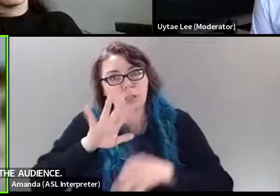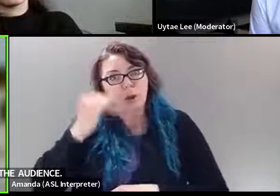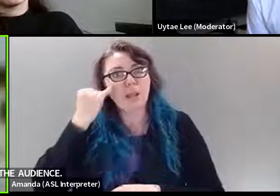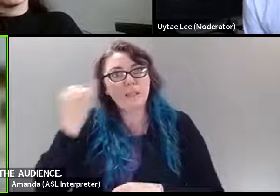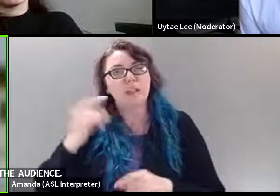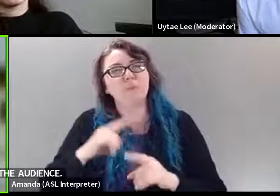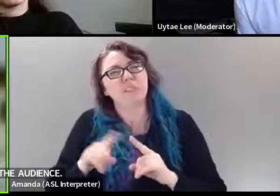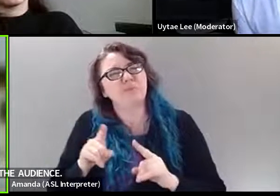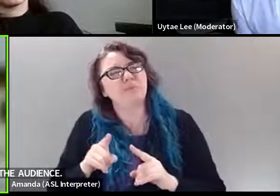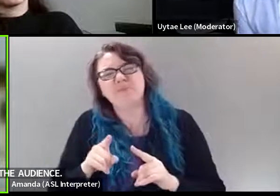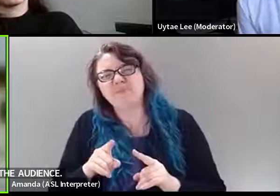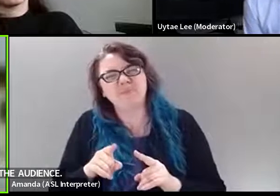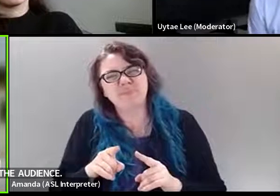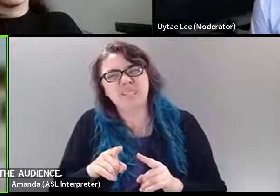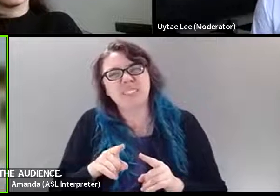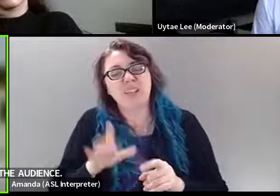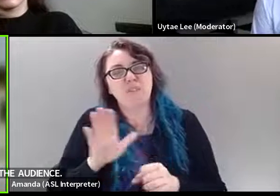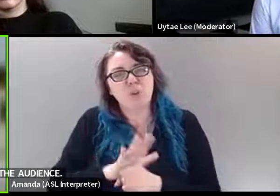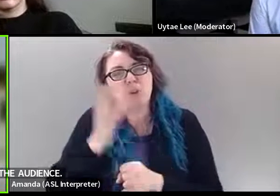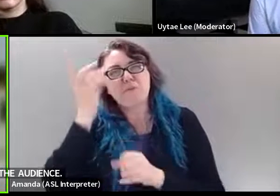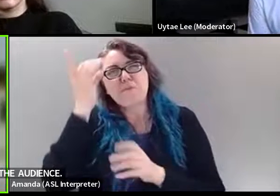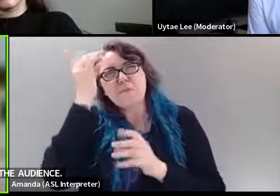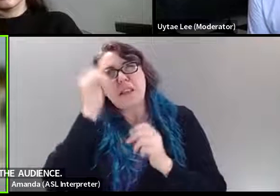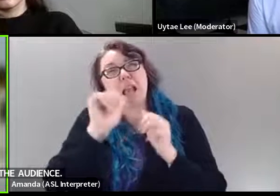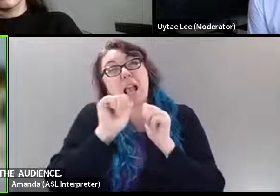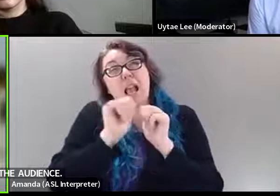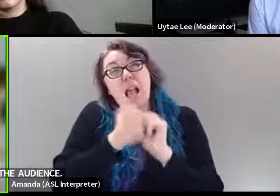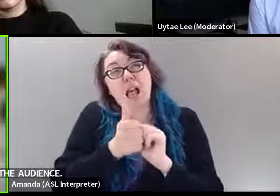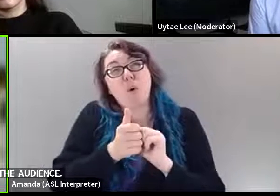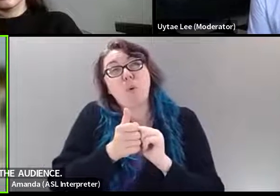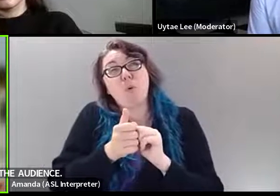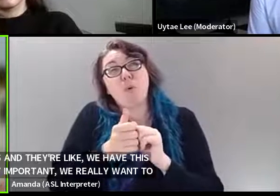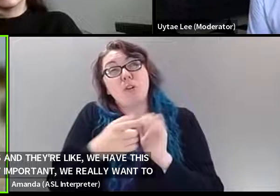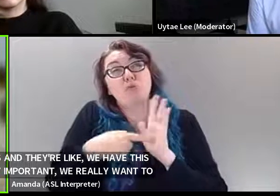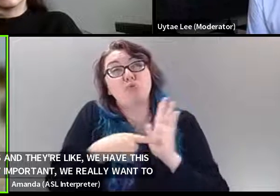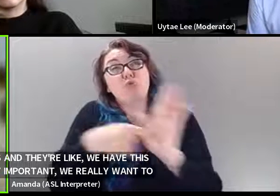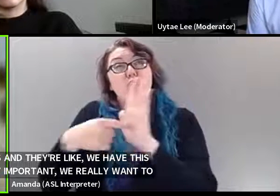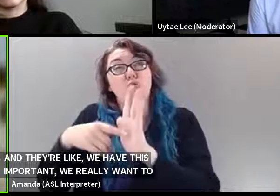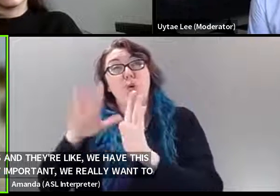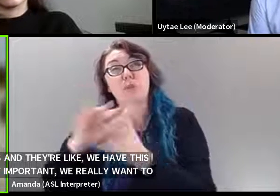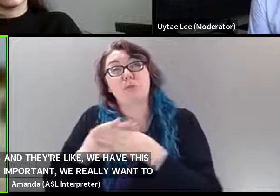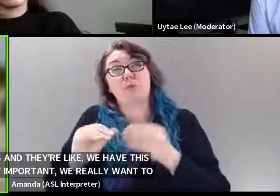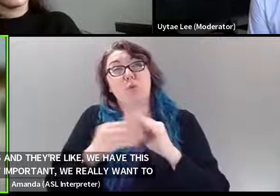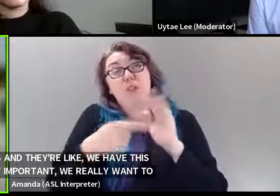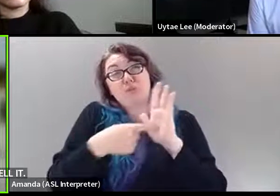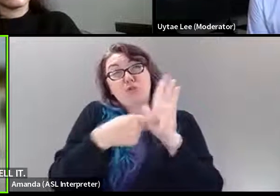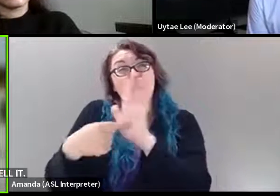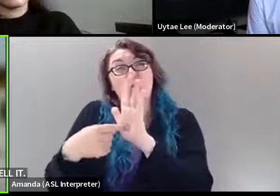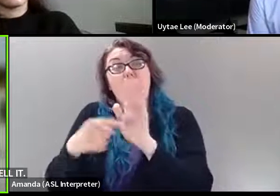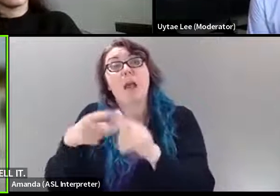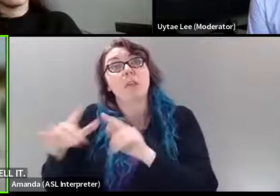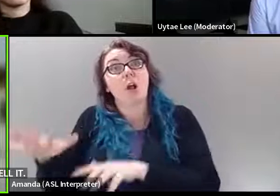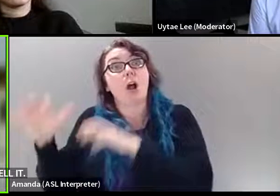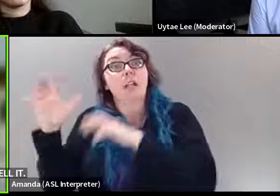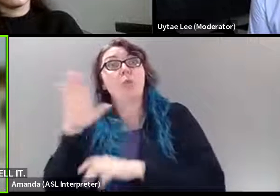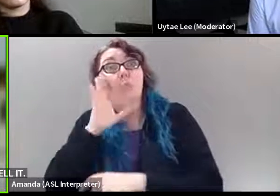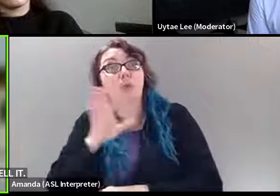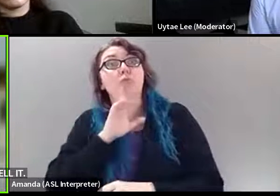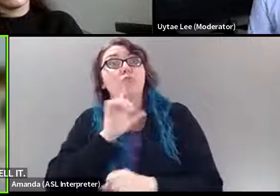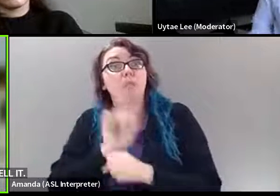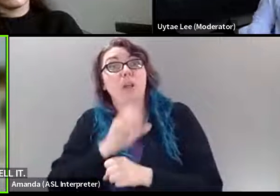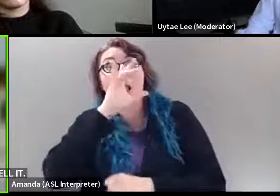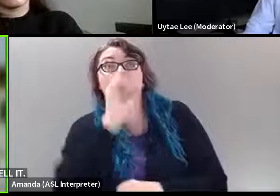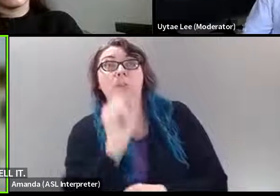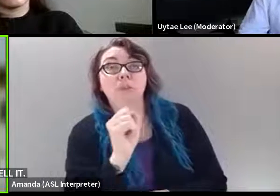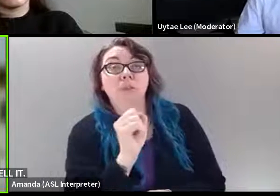audience is going to see it and think like, oh yeah, I really want to watch that. And that, if you don't have that, you don't have a show. You have